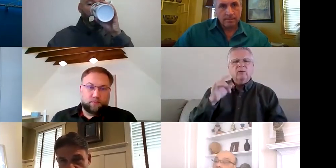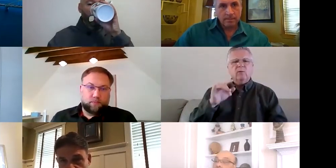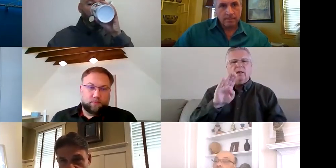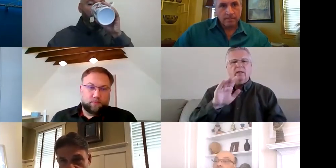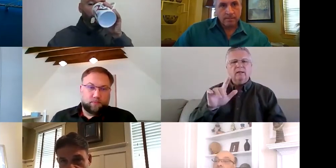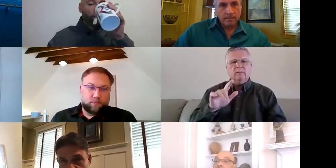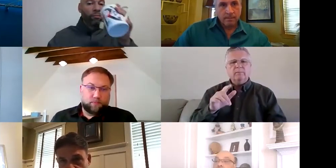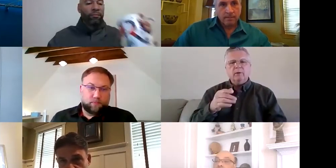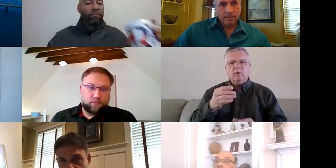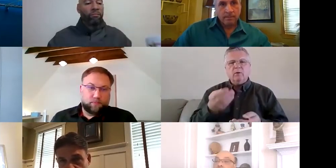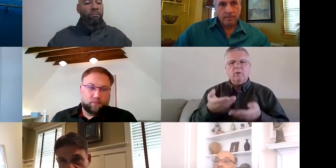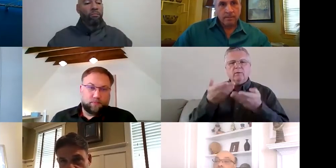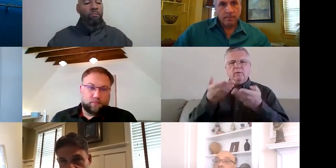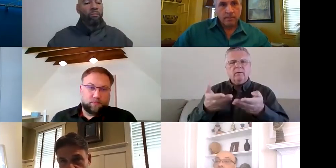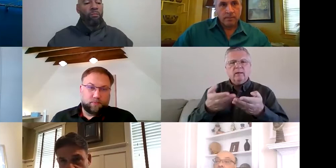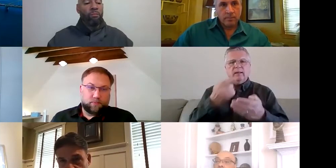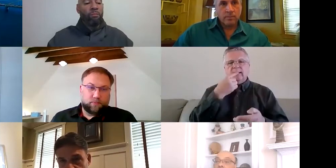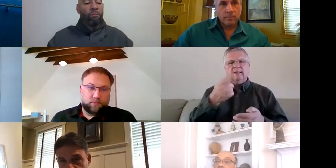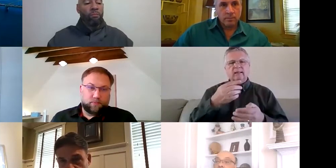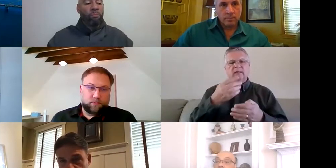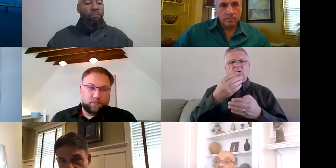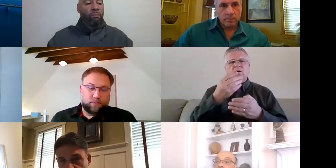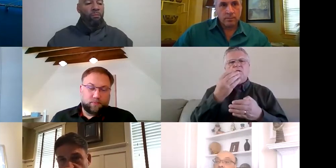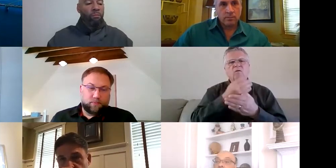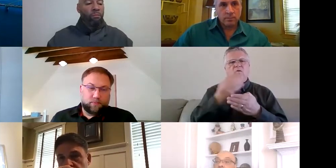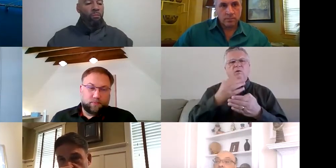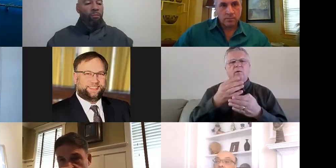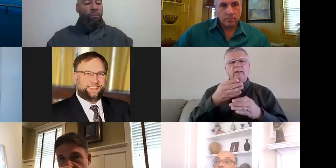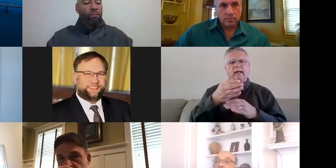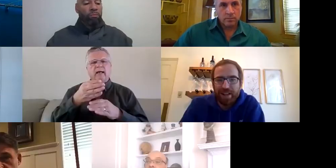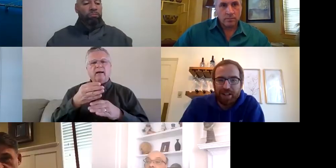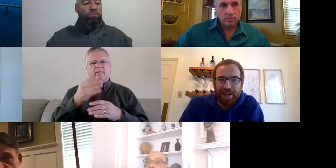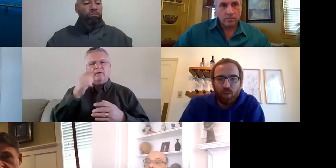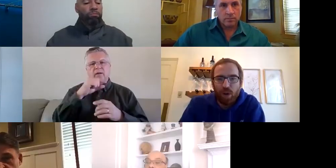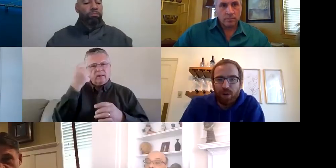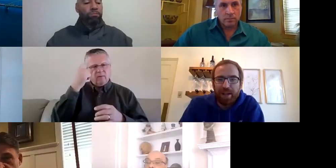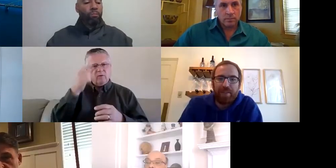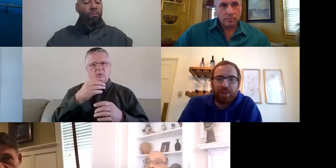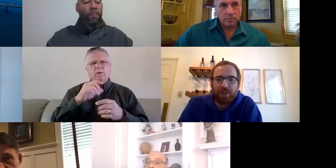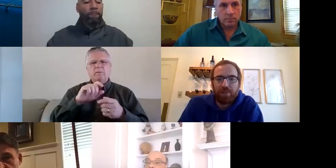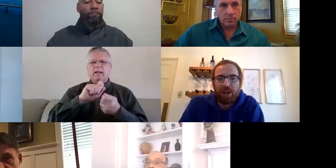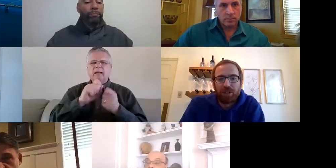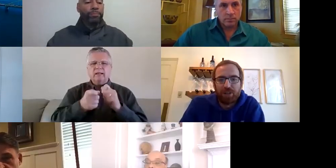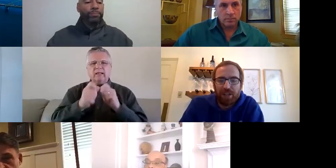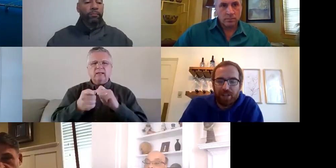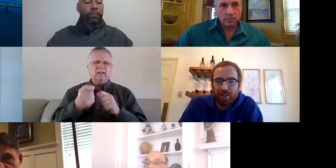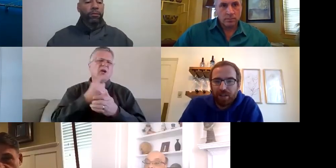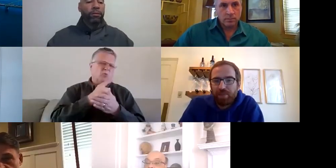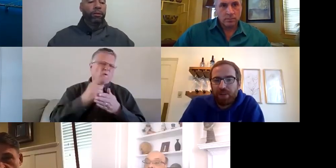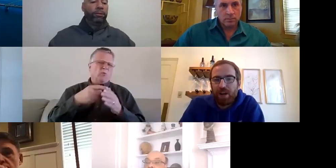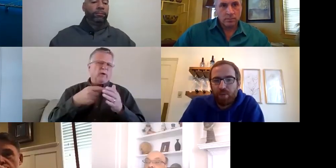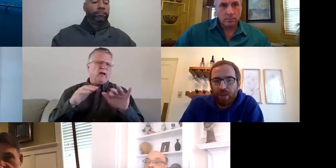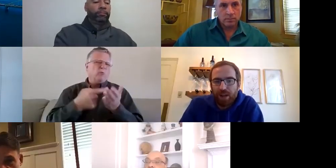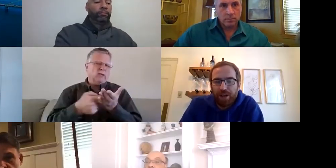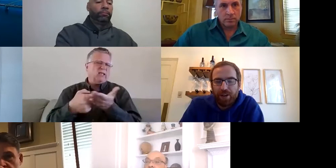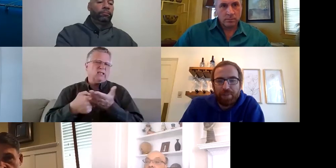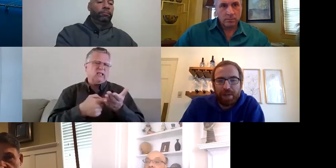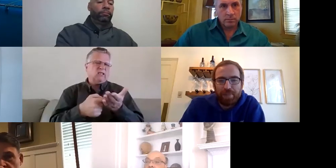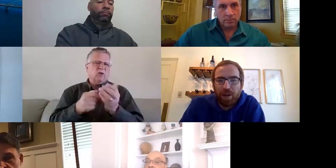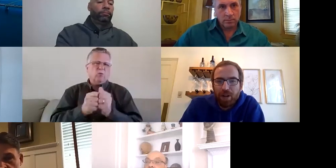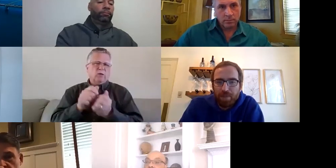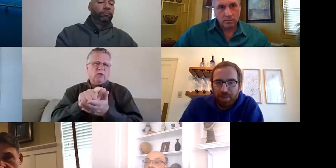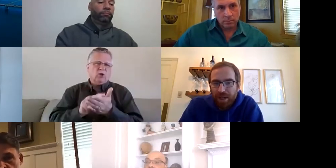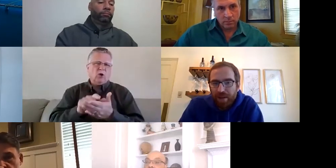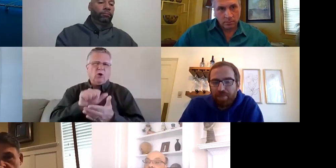says 4 weeks after the governor's order expires. We actually plan to amend that to make it 1 week after some consultation with law and other